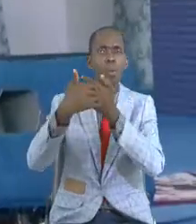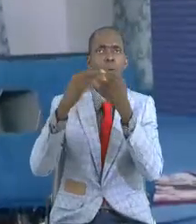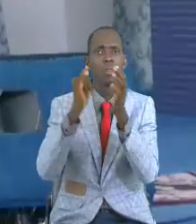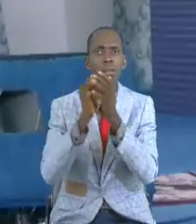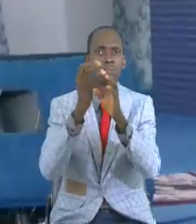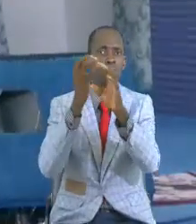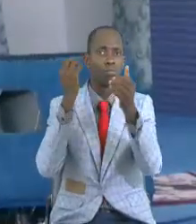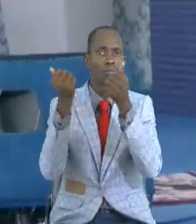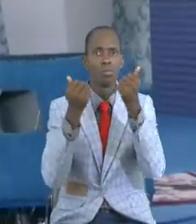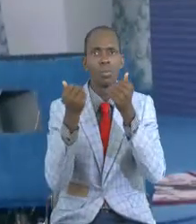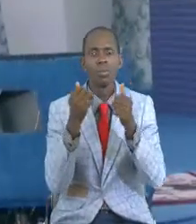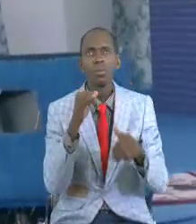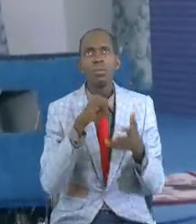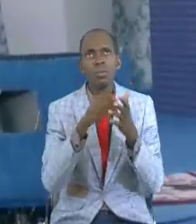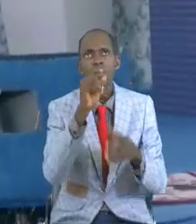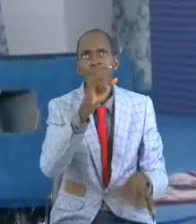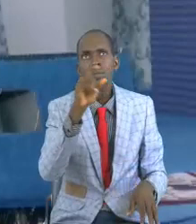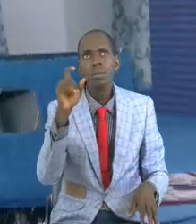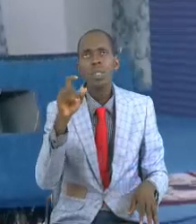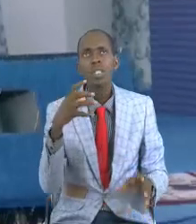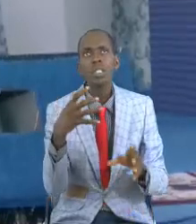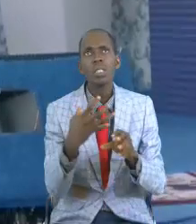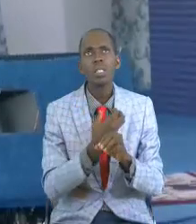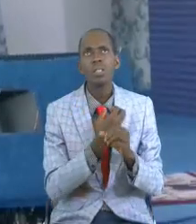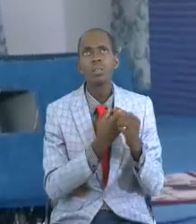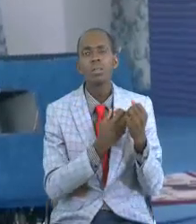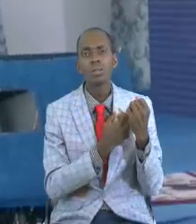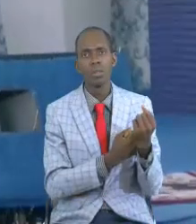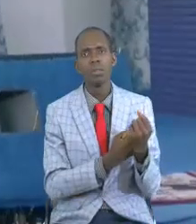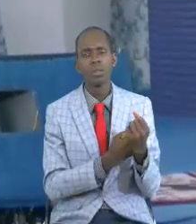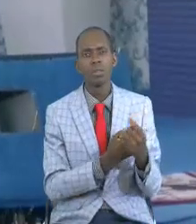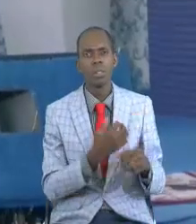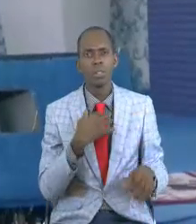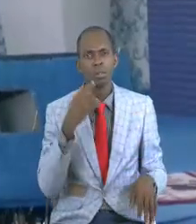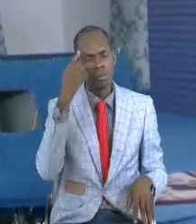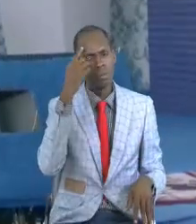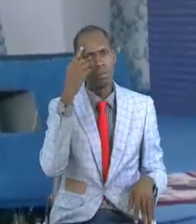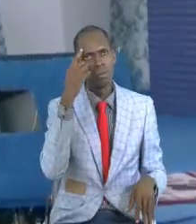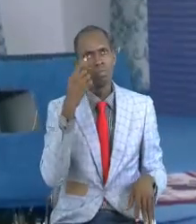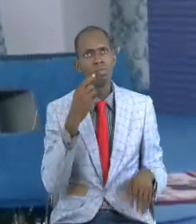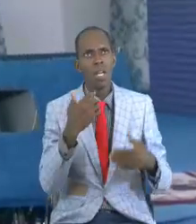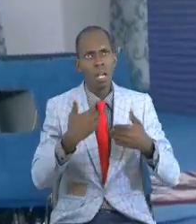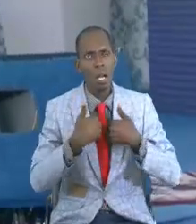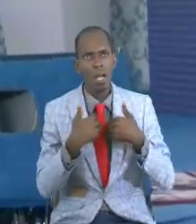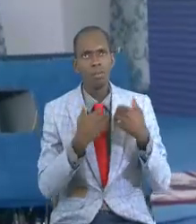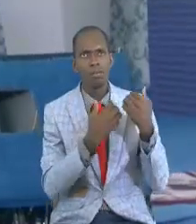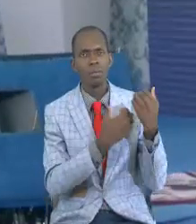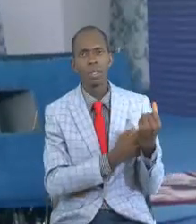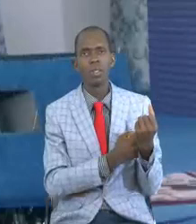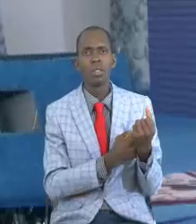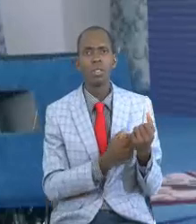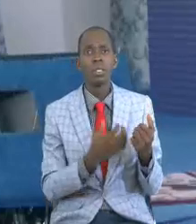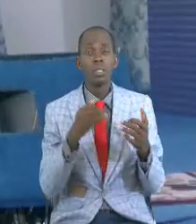it takes, take courage. Have you ever thought about that? Take courage. It's saying, it's right